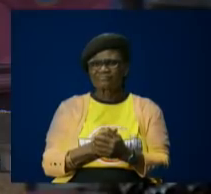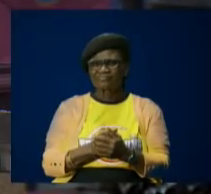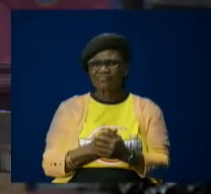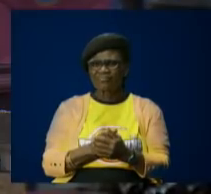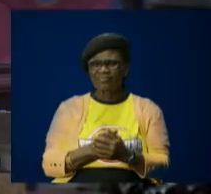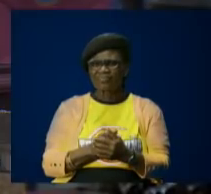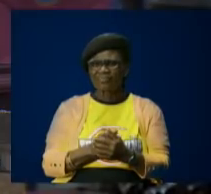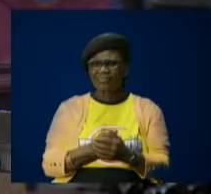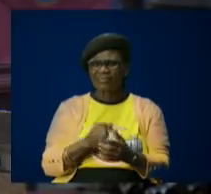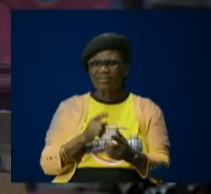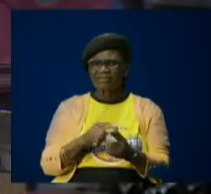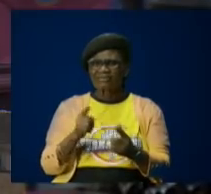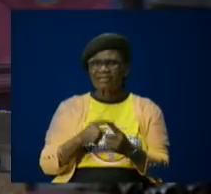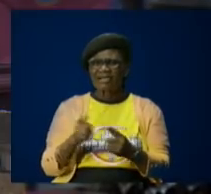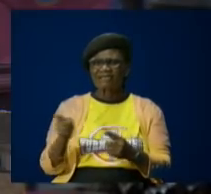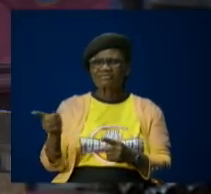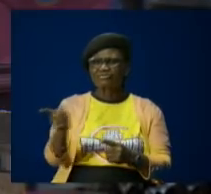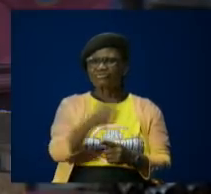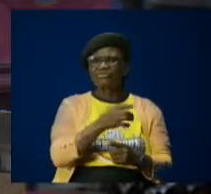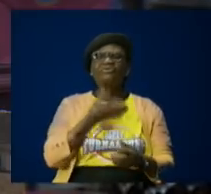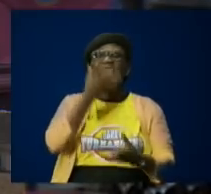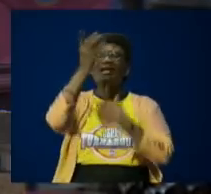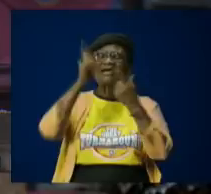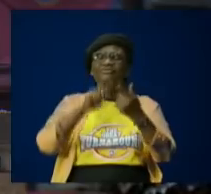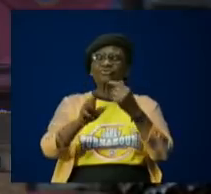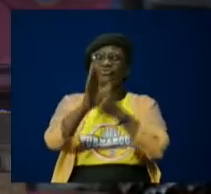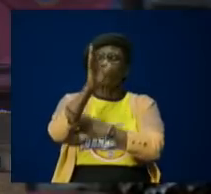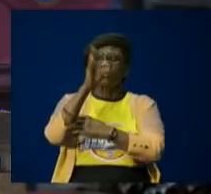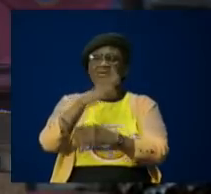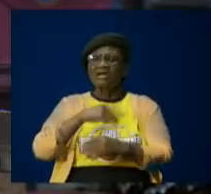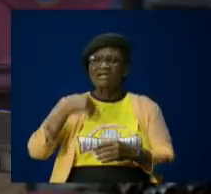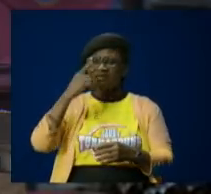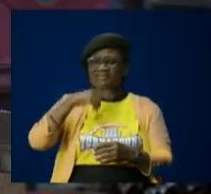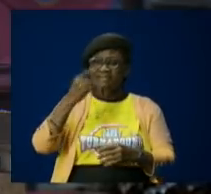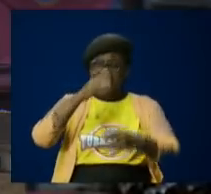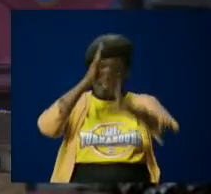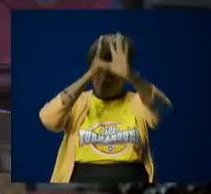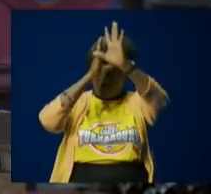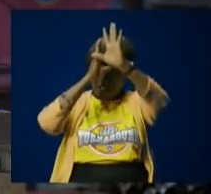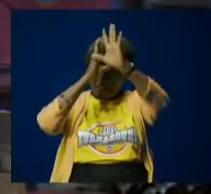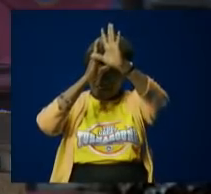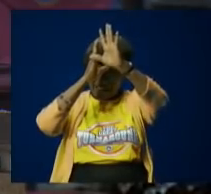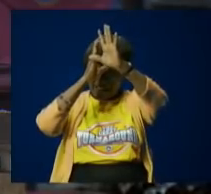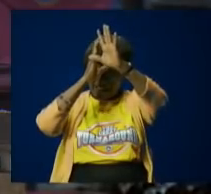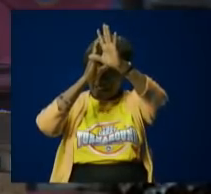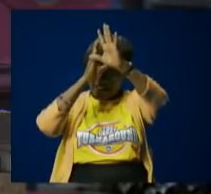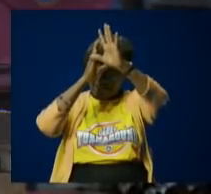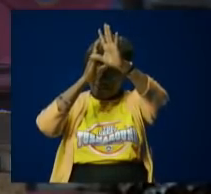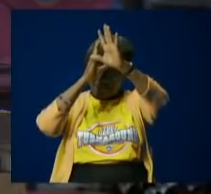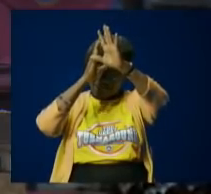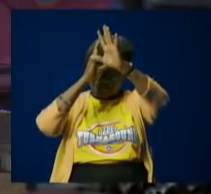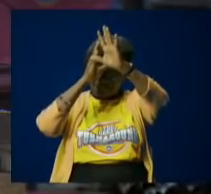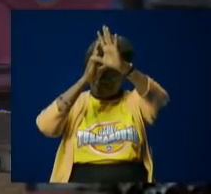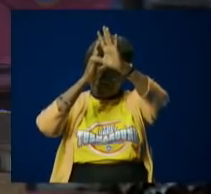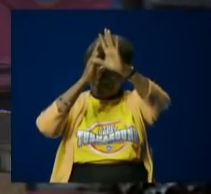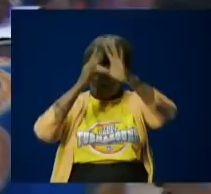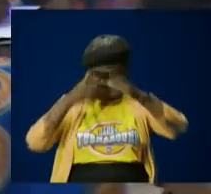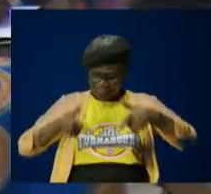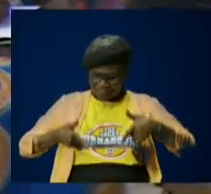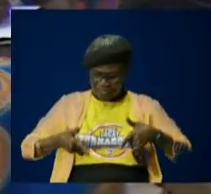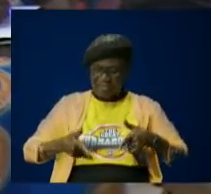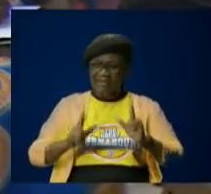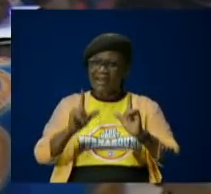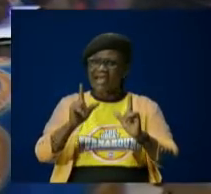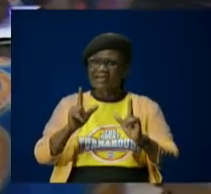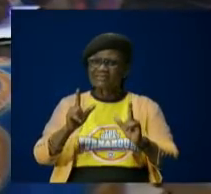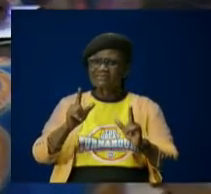Then you cry to God and say, Father, Let my